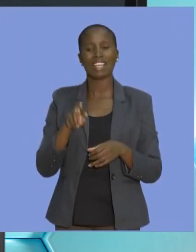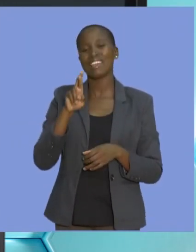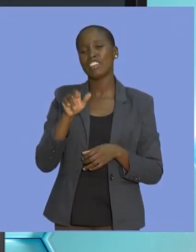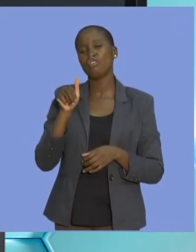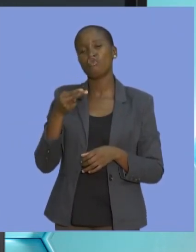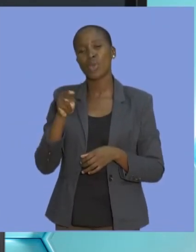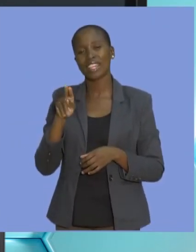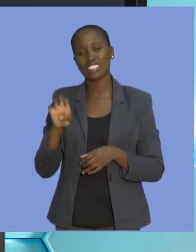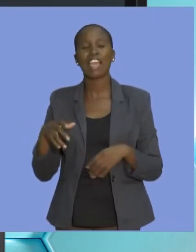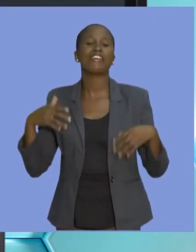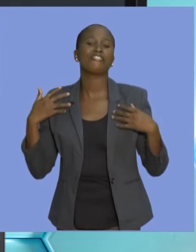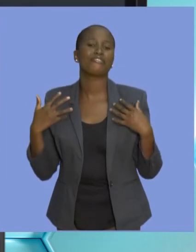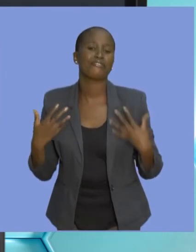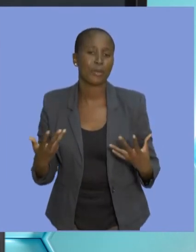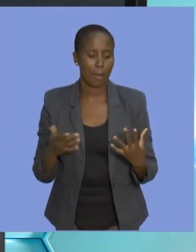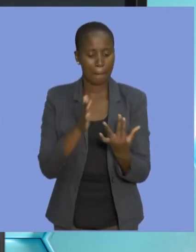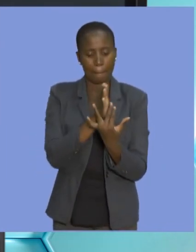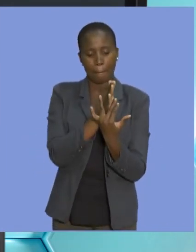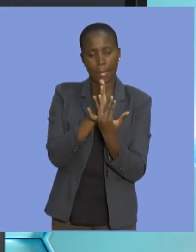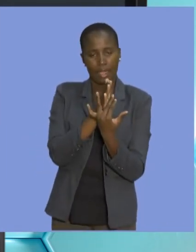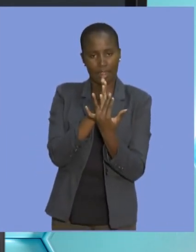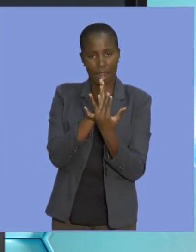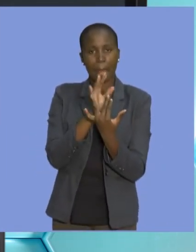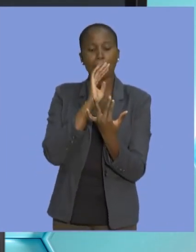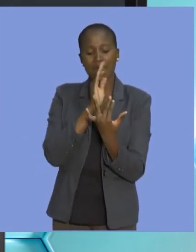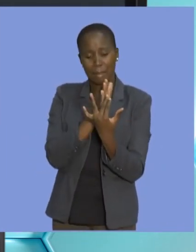the middle 50% of the data.